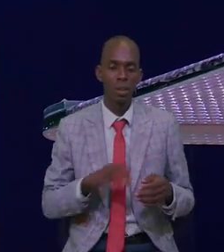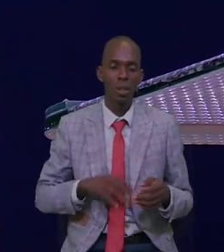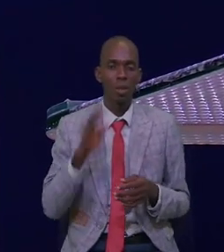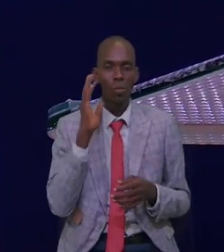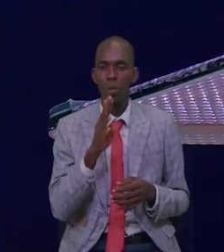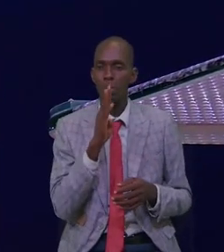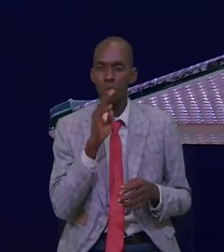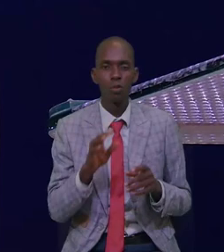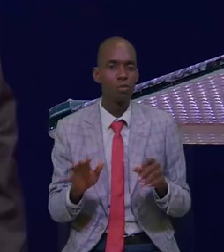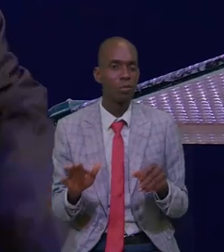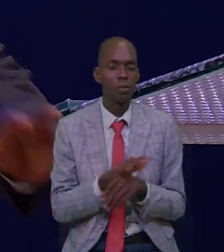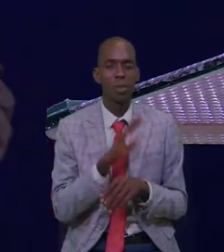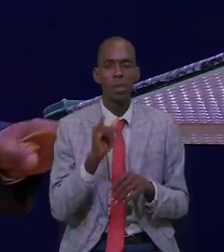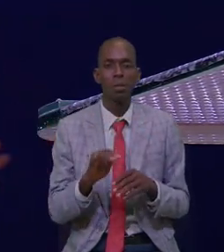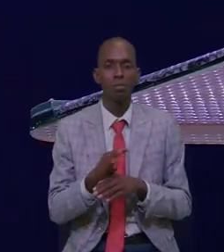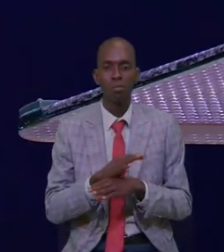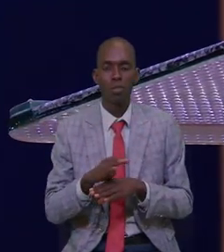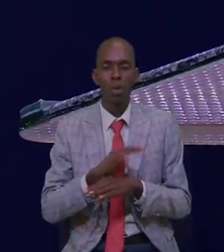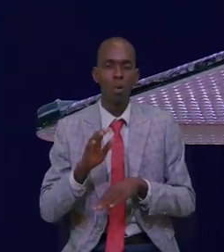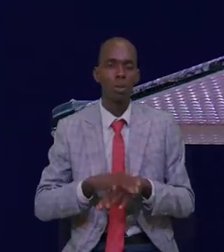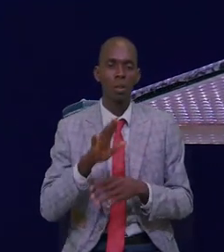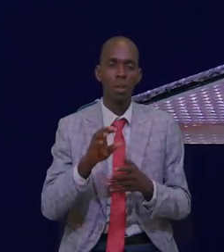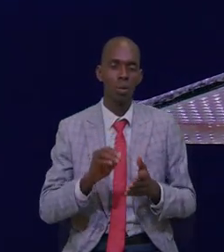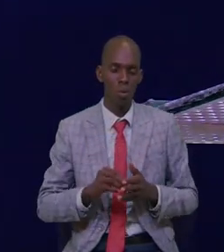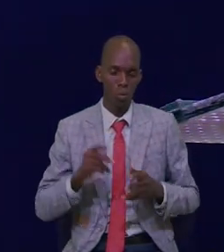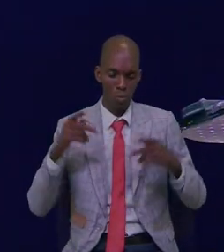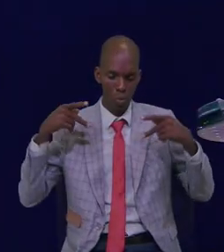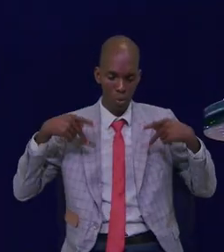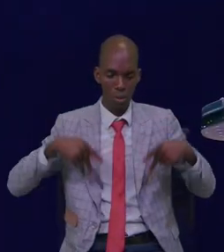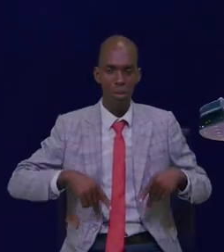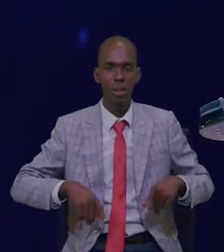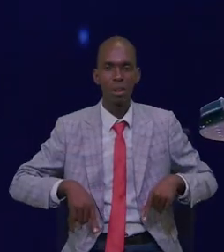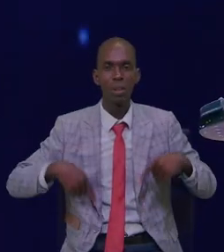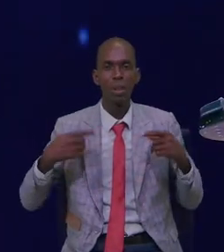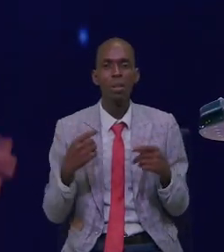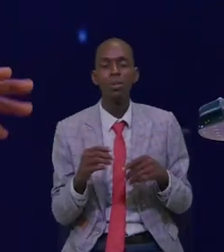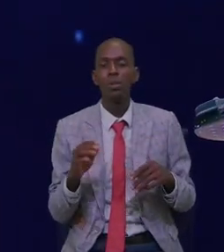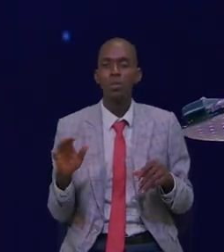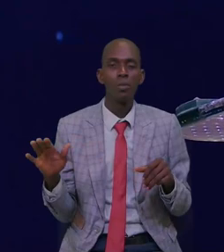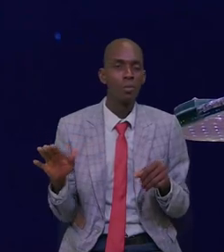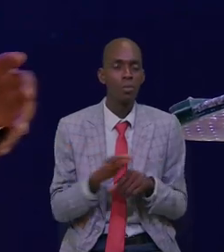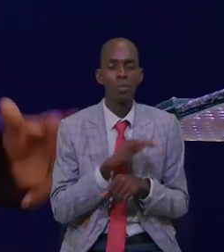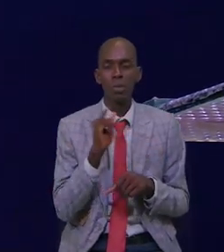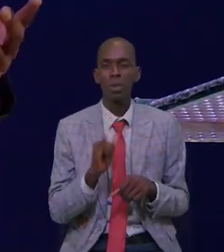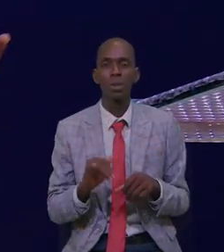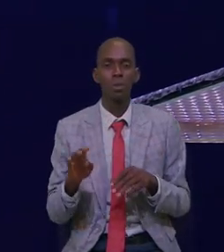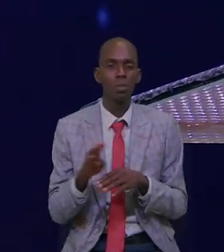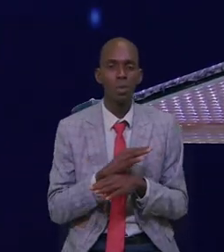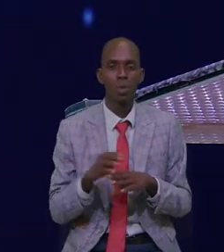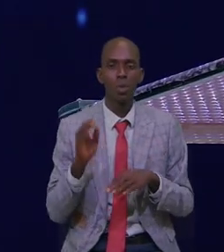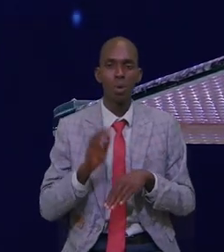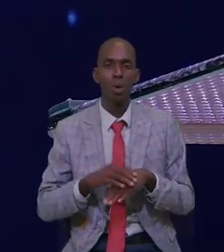private, personal agenda. They're too busy on seeking pleasure. They're too busy on building